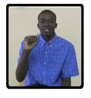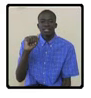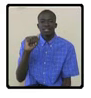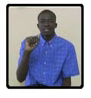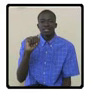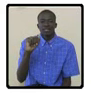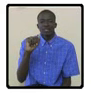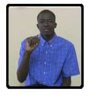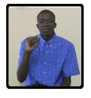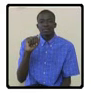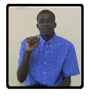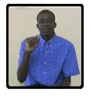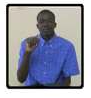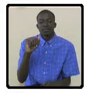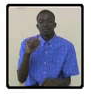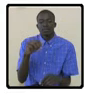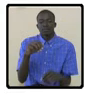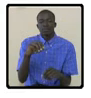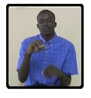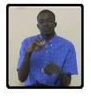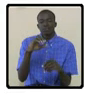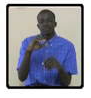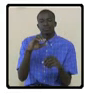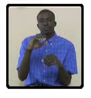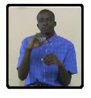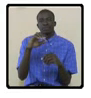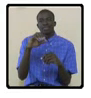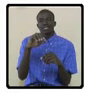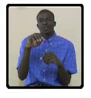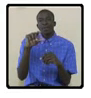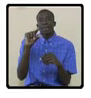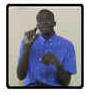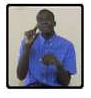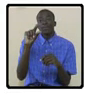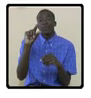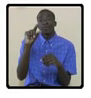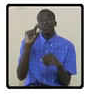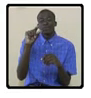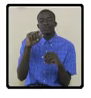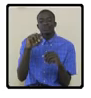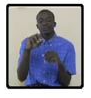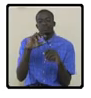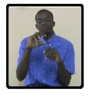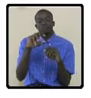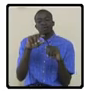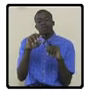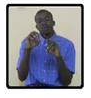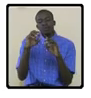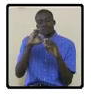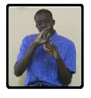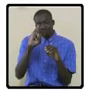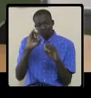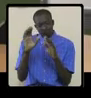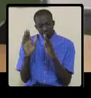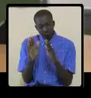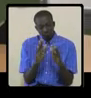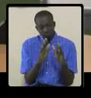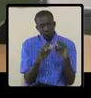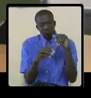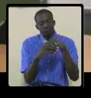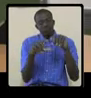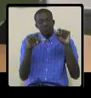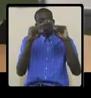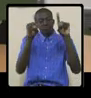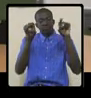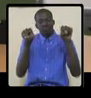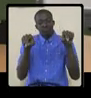For a current to flow through a conductor, it needs a complete path, like a closed circuit. We can